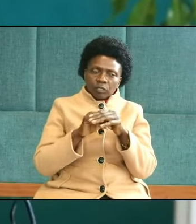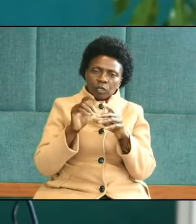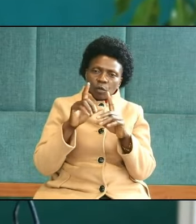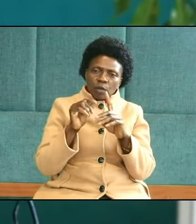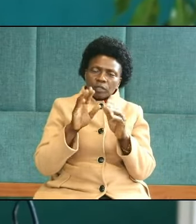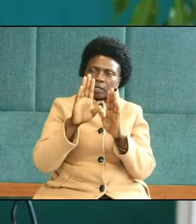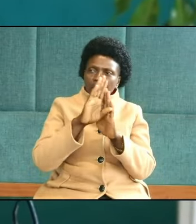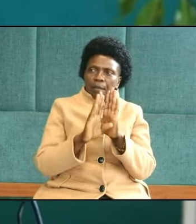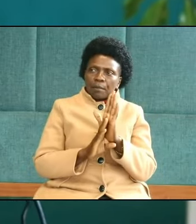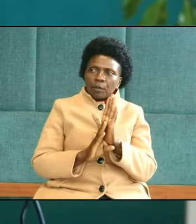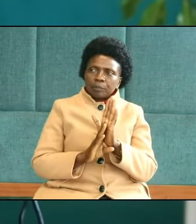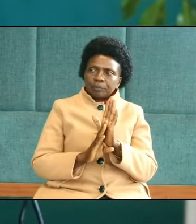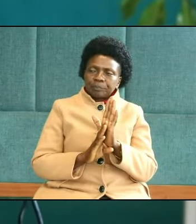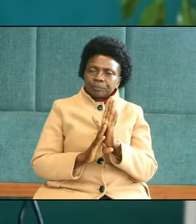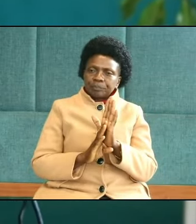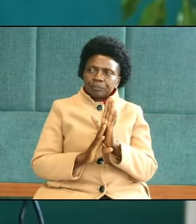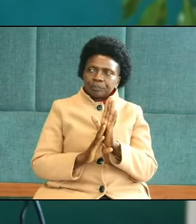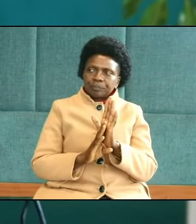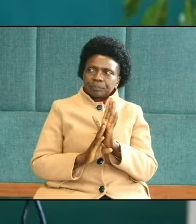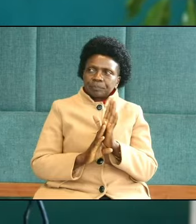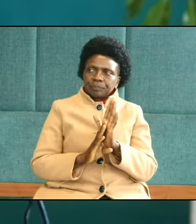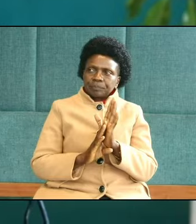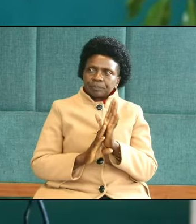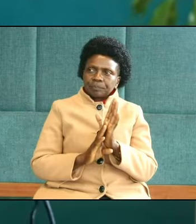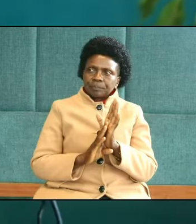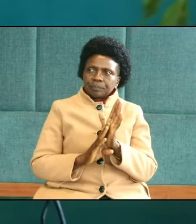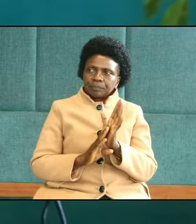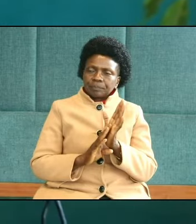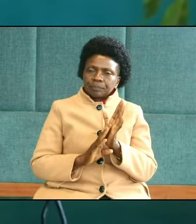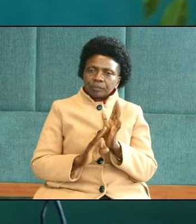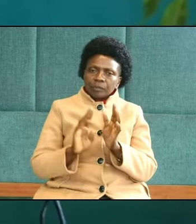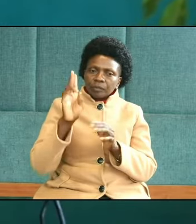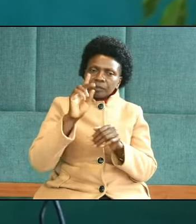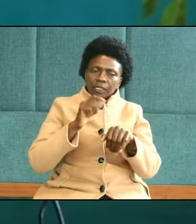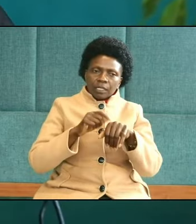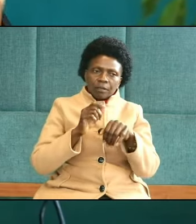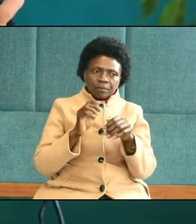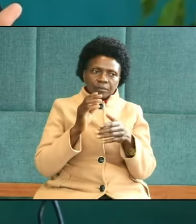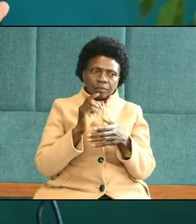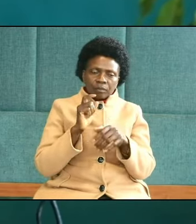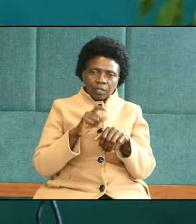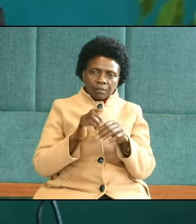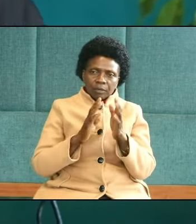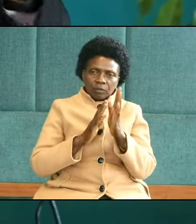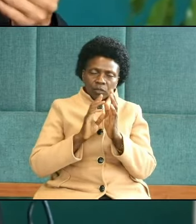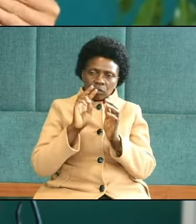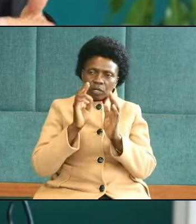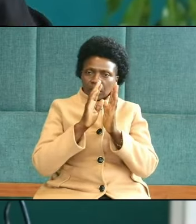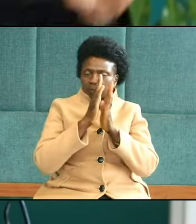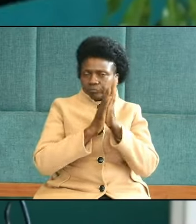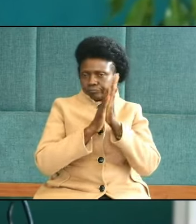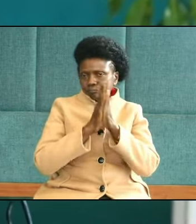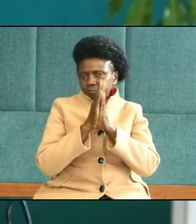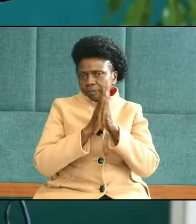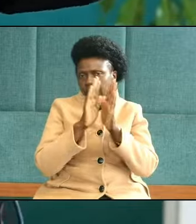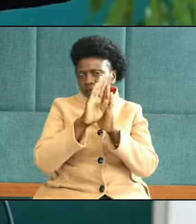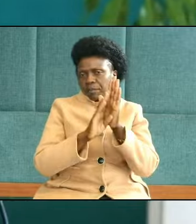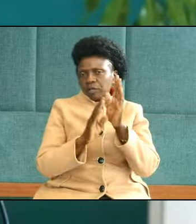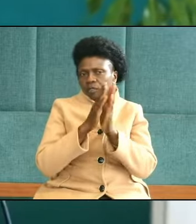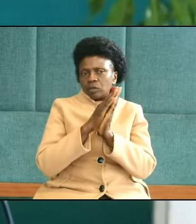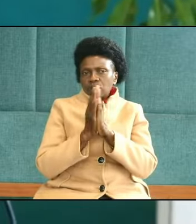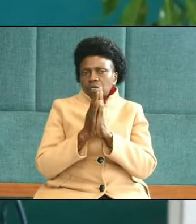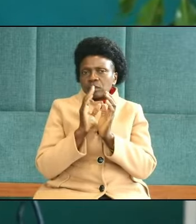the Bible, and that's what we're going to do again today. We're going to spend some time looking at an interesting Bible story. Now, some of you may